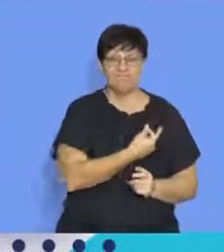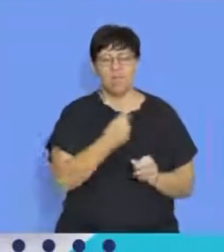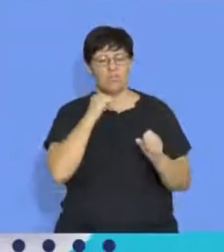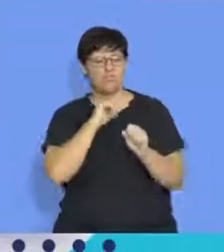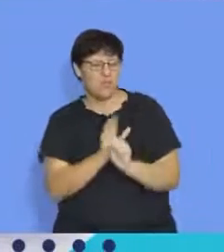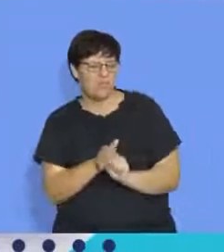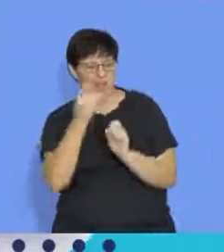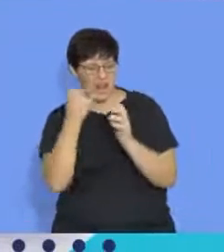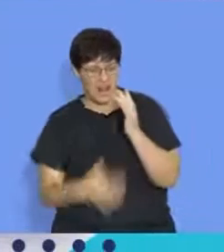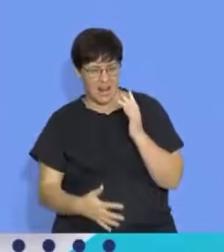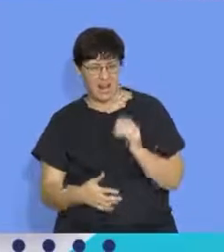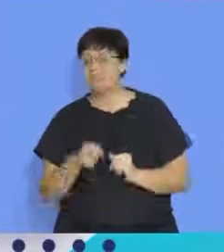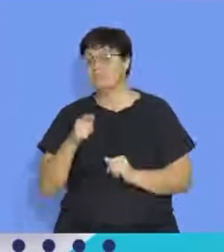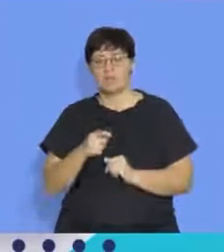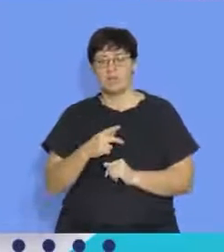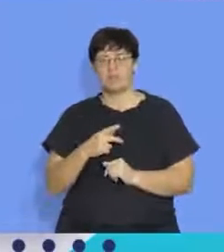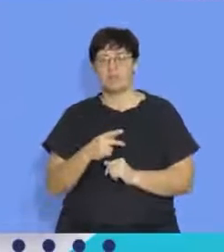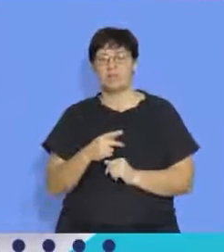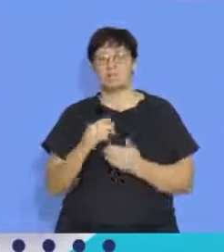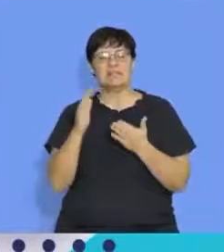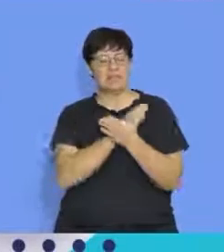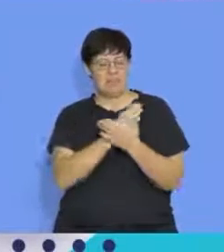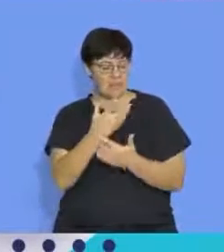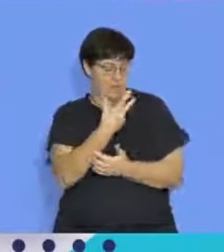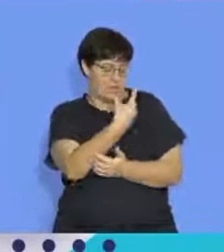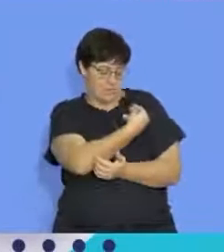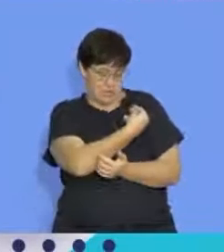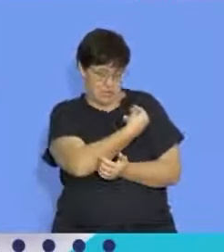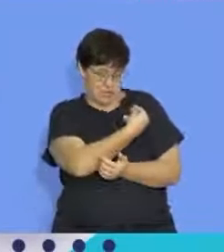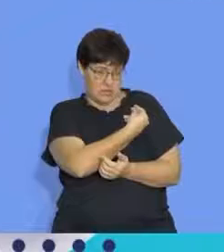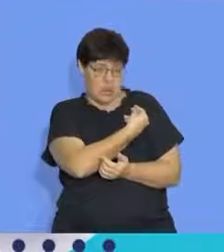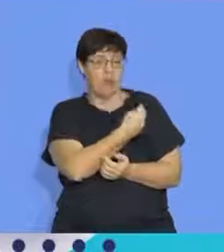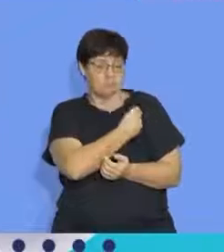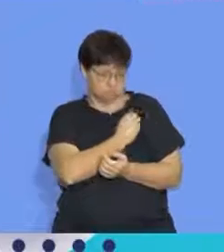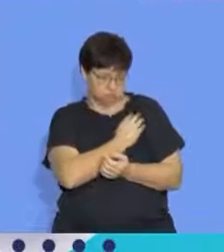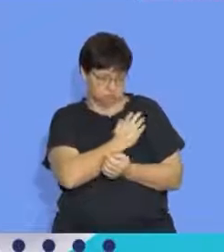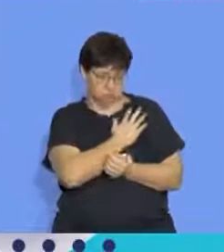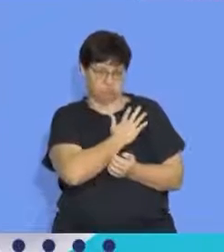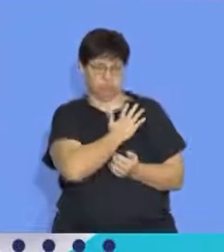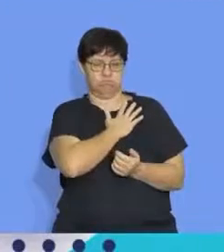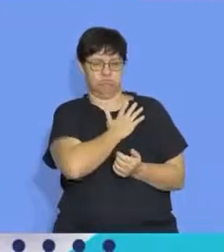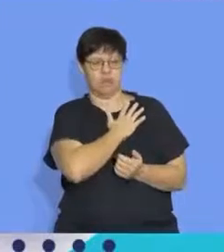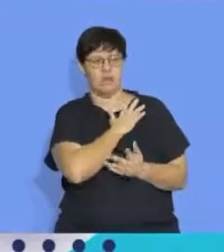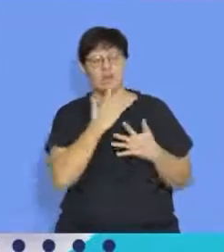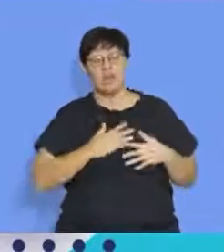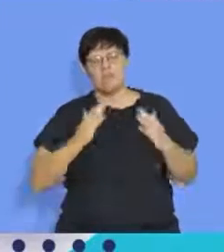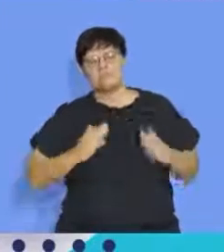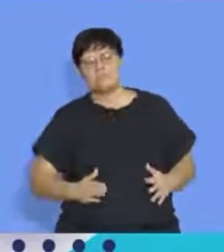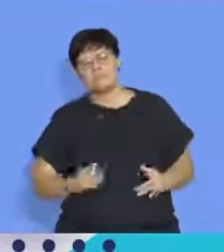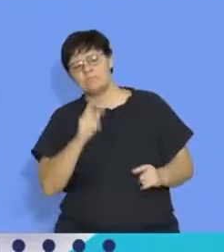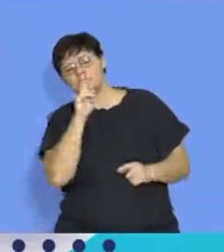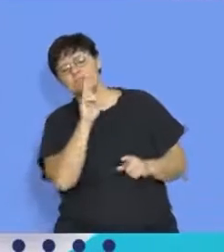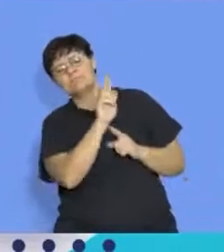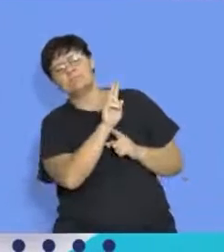COVID, what it is we're putting something inside us that stimulates our immune system